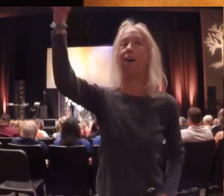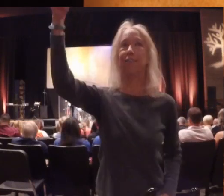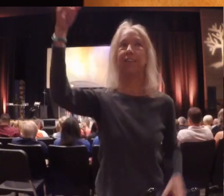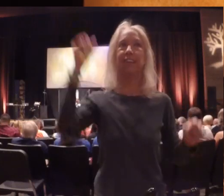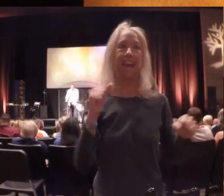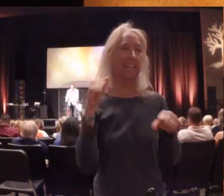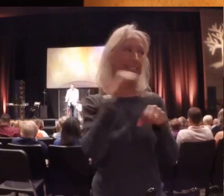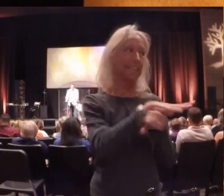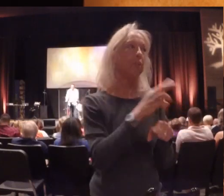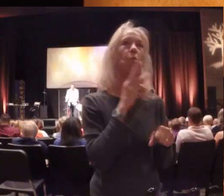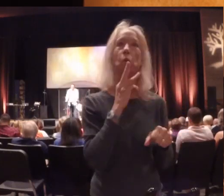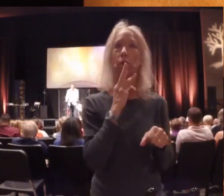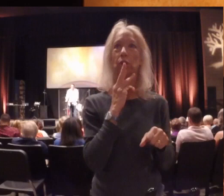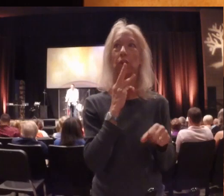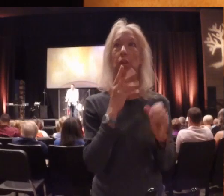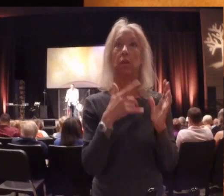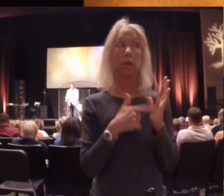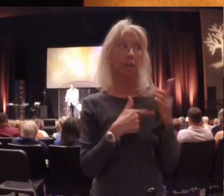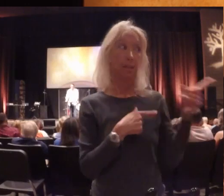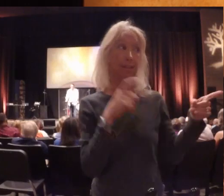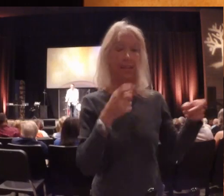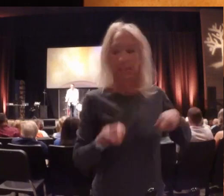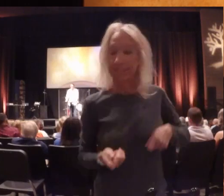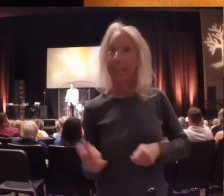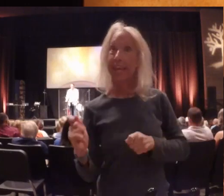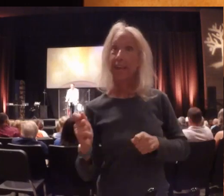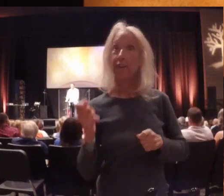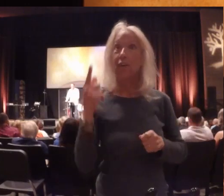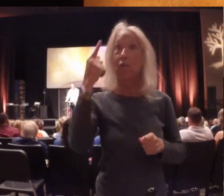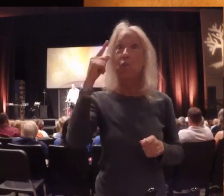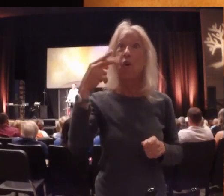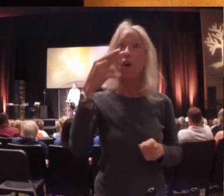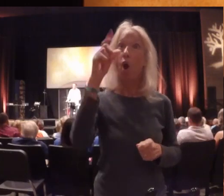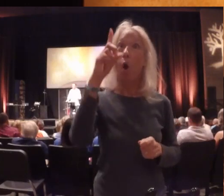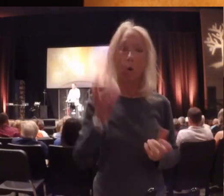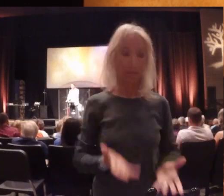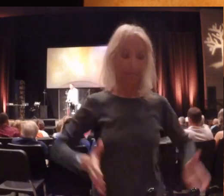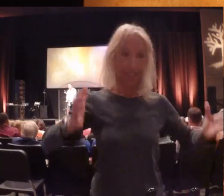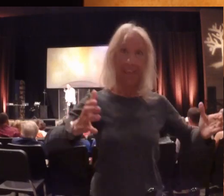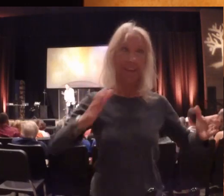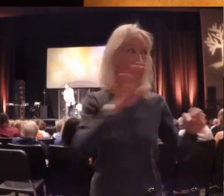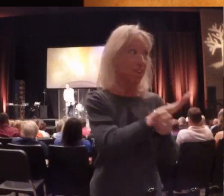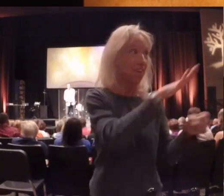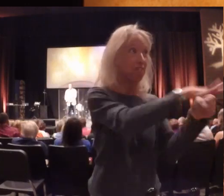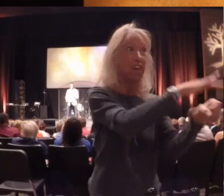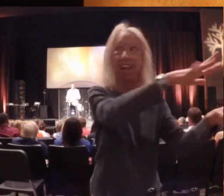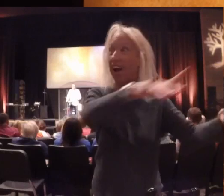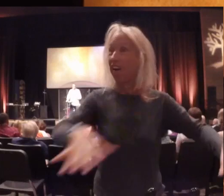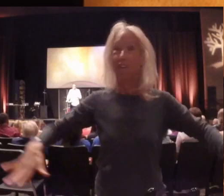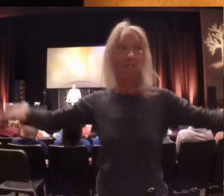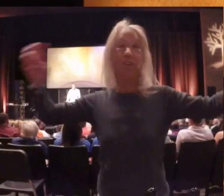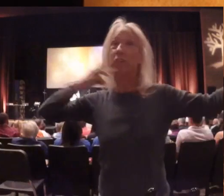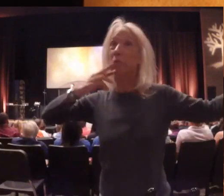water. Only God can send the water. But sometimes he's going to ask us to dig a ditch. Some of you have a